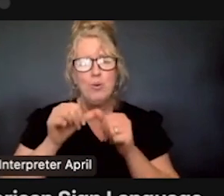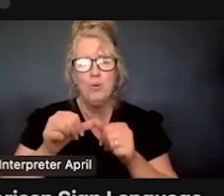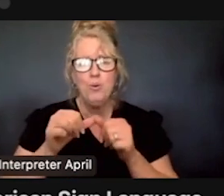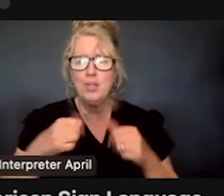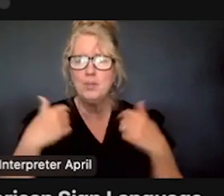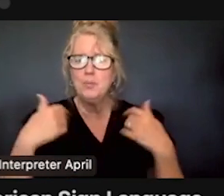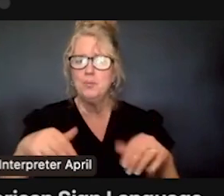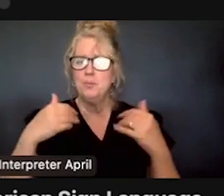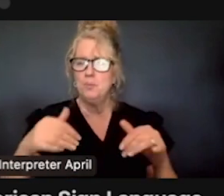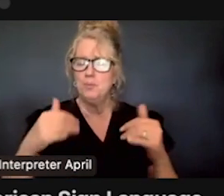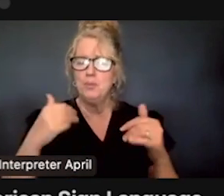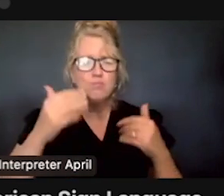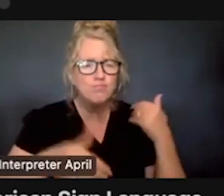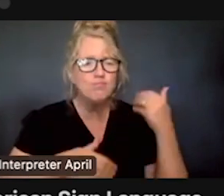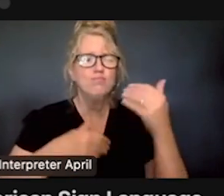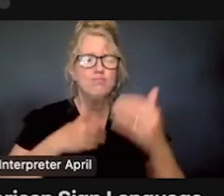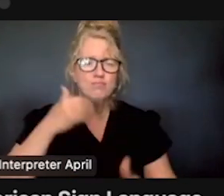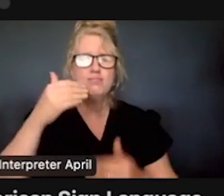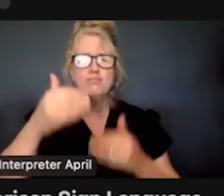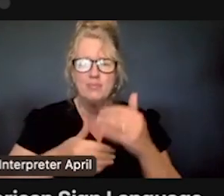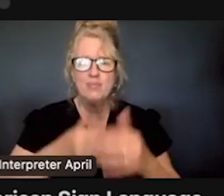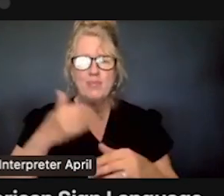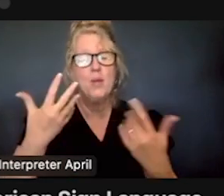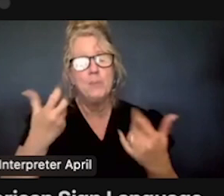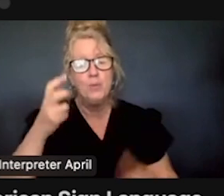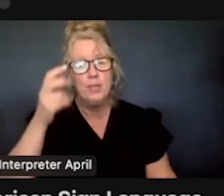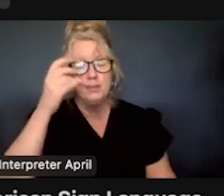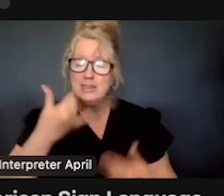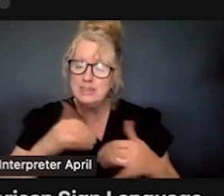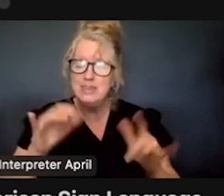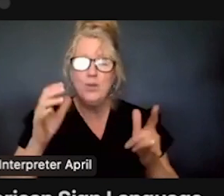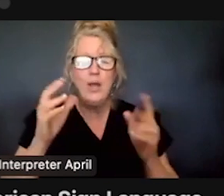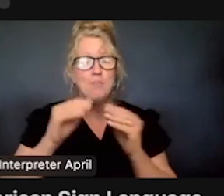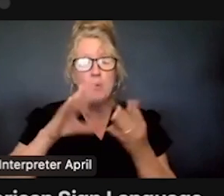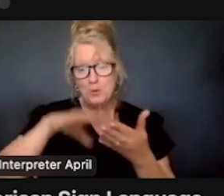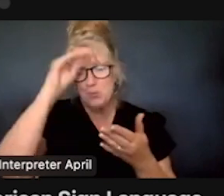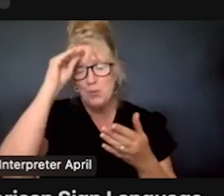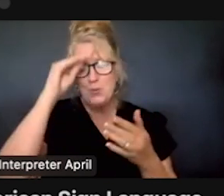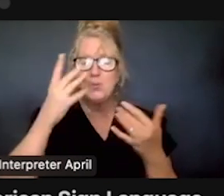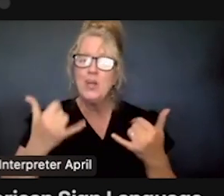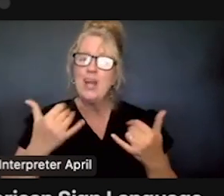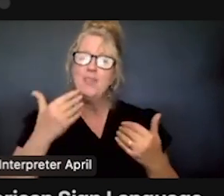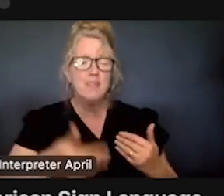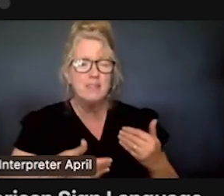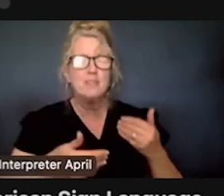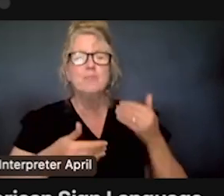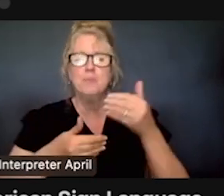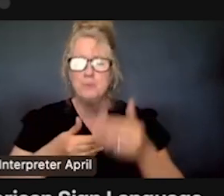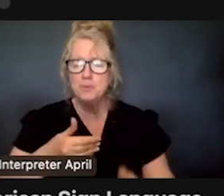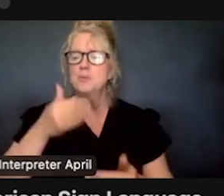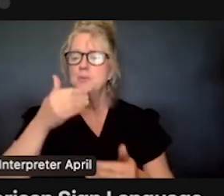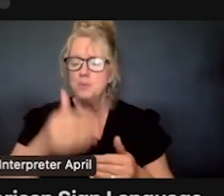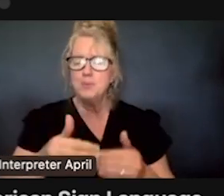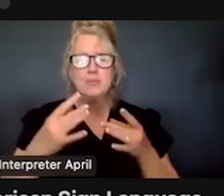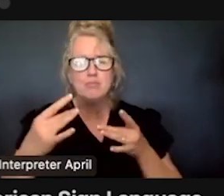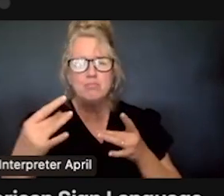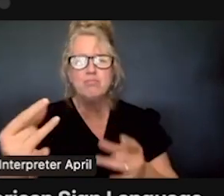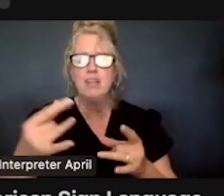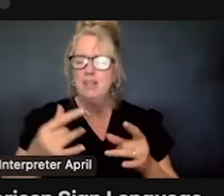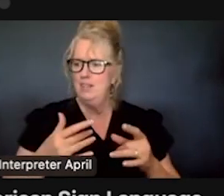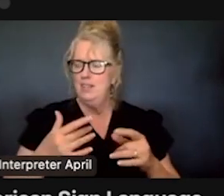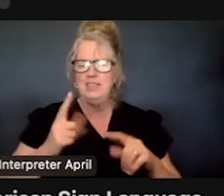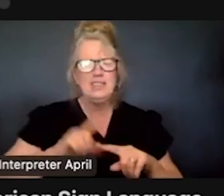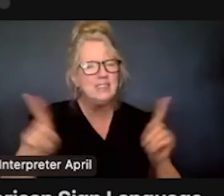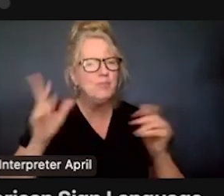incredible momentum. While we have a long way to go, I think this momentum is really like no other.